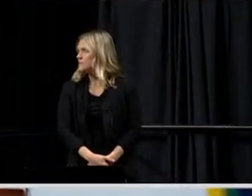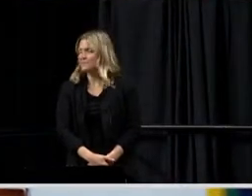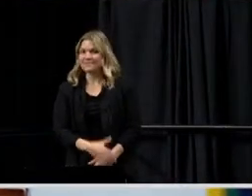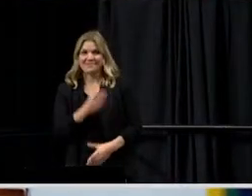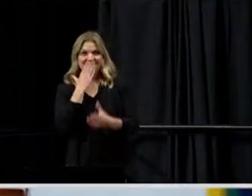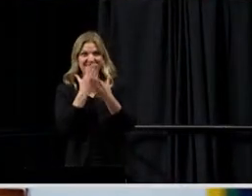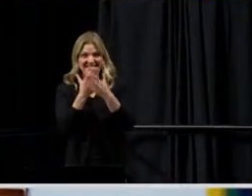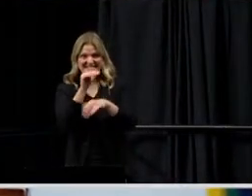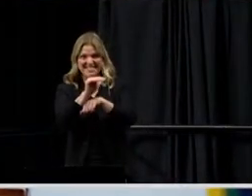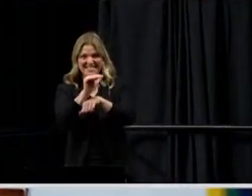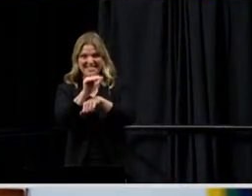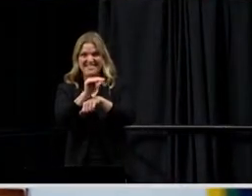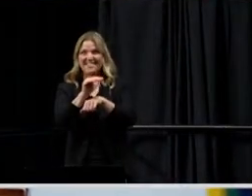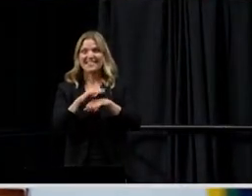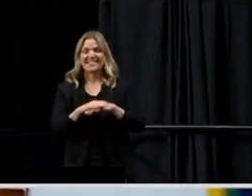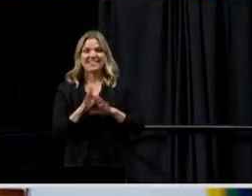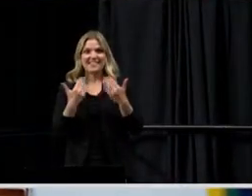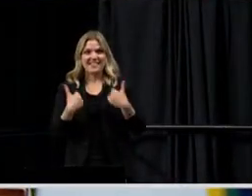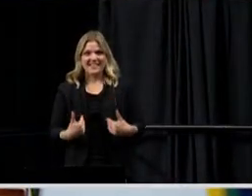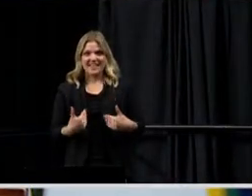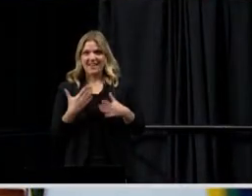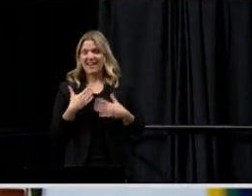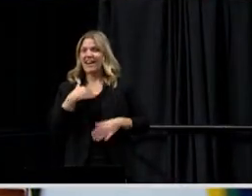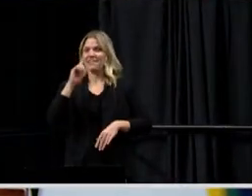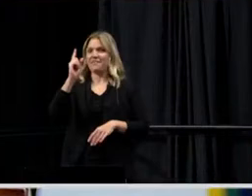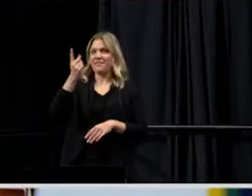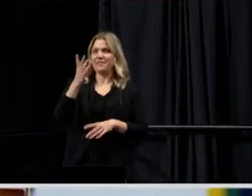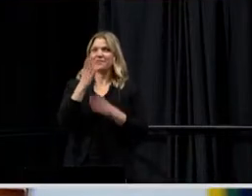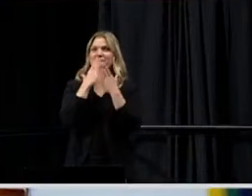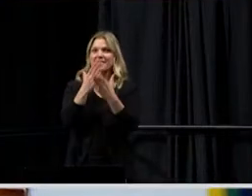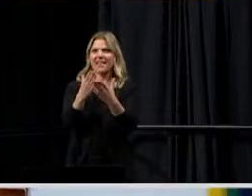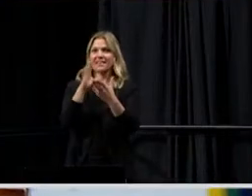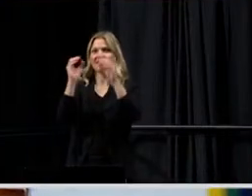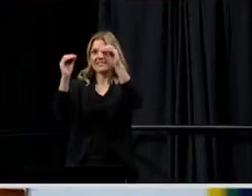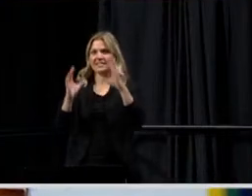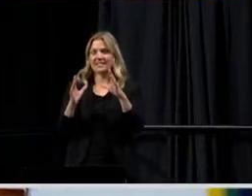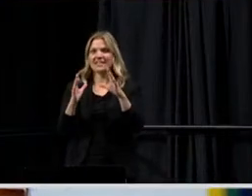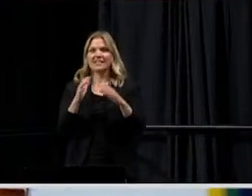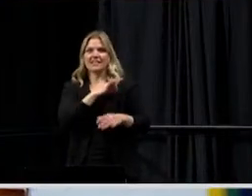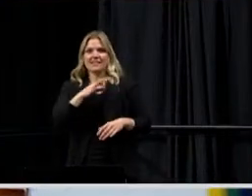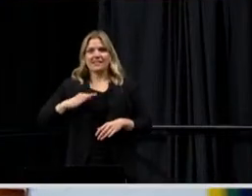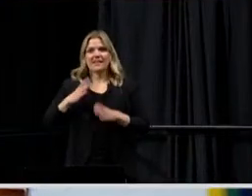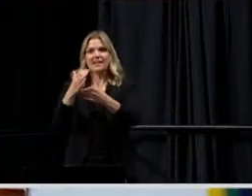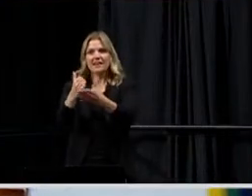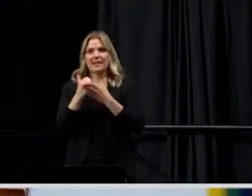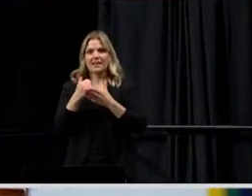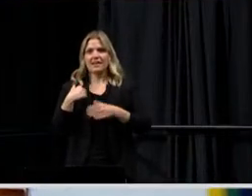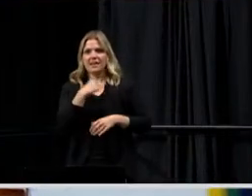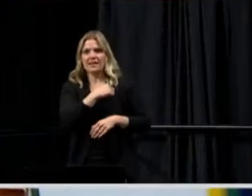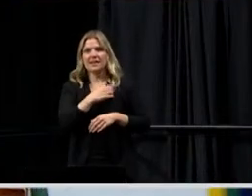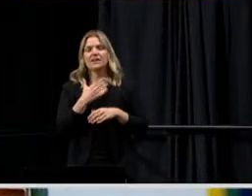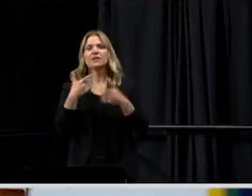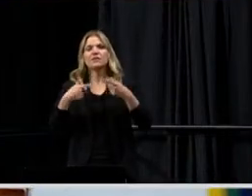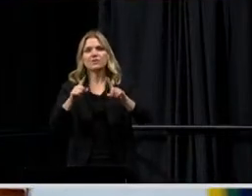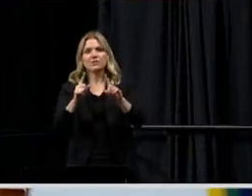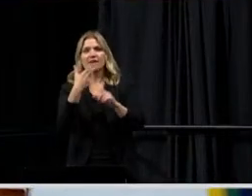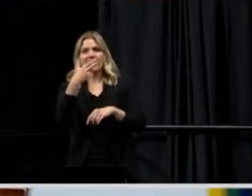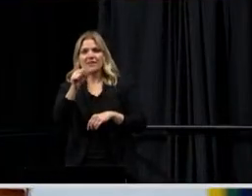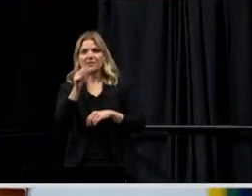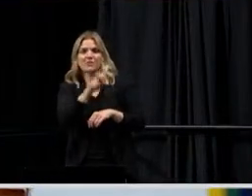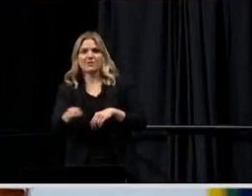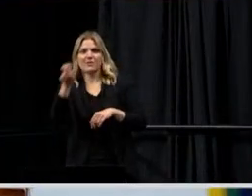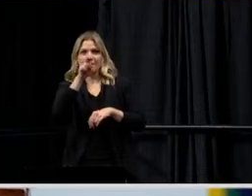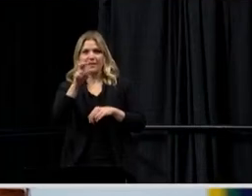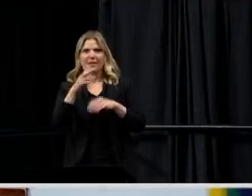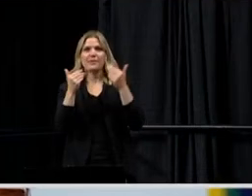Good evening. I would first like to thank all the teachers and faculty that have helped us during our high school journey by giving them a